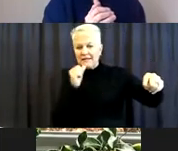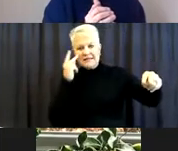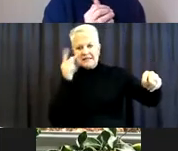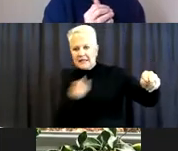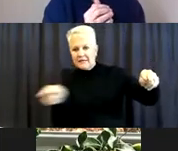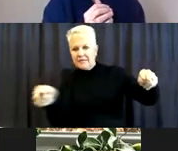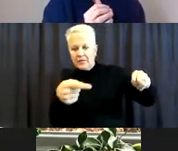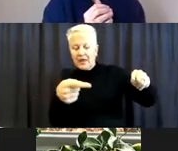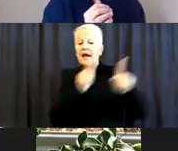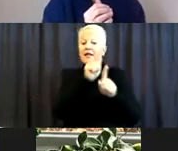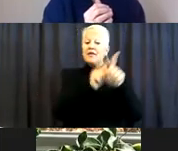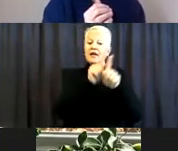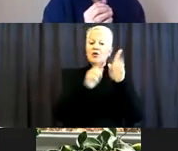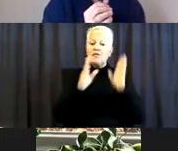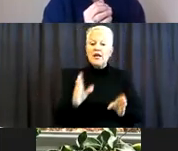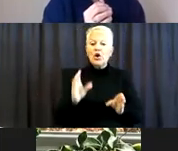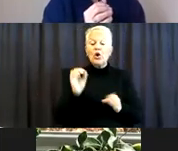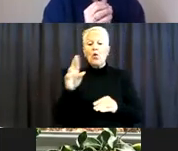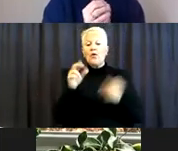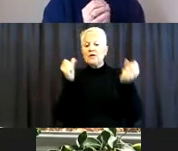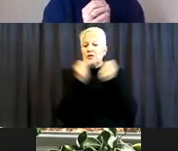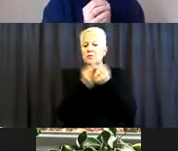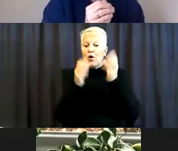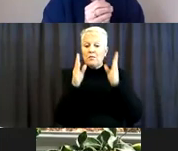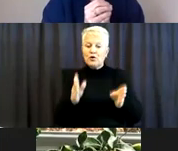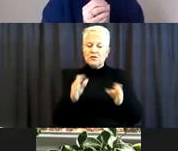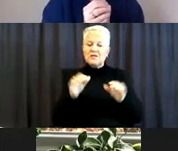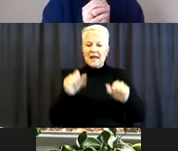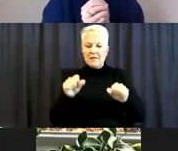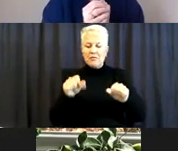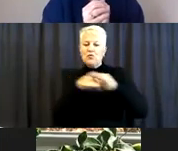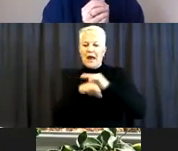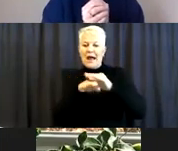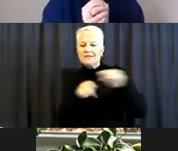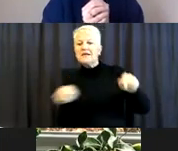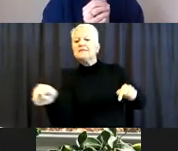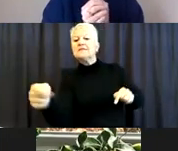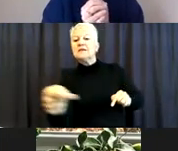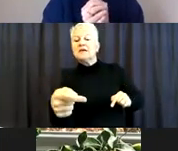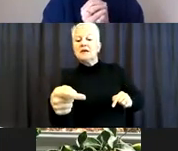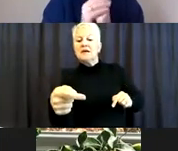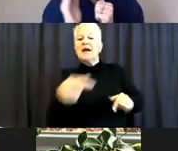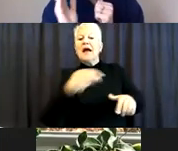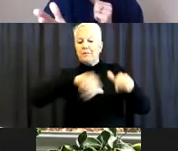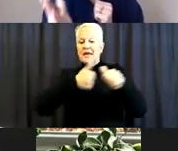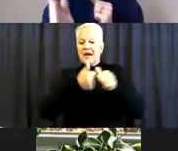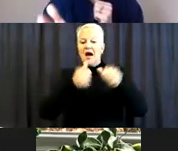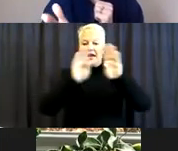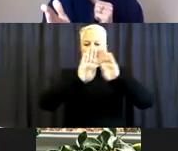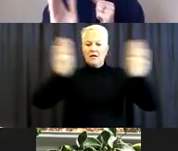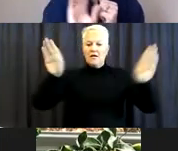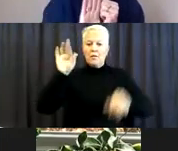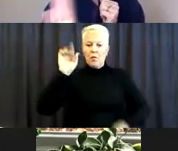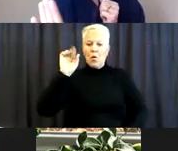the intervener or the support person is able to access those things behind the Invisiboard, behind that